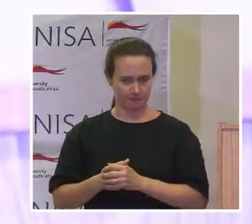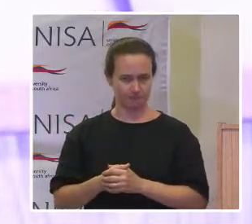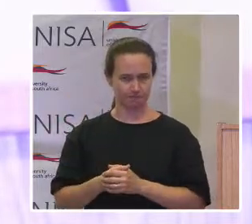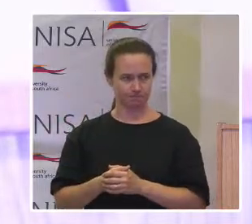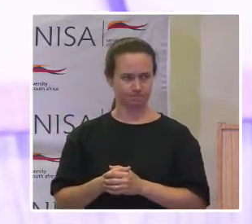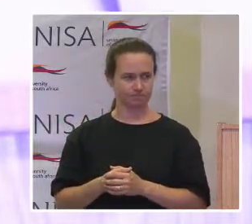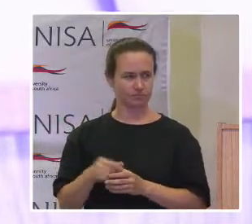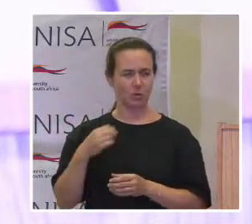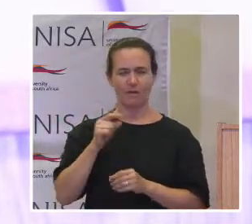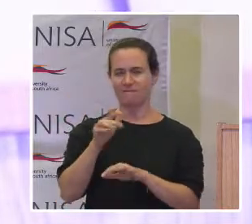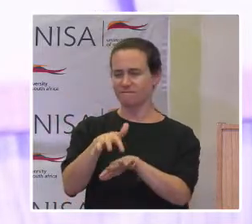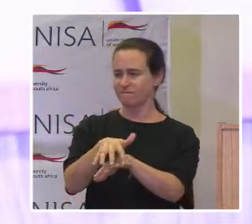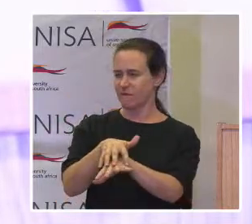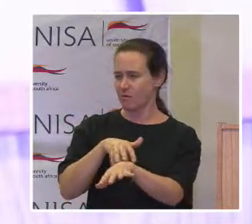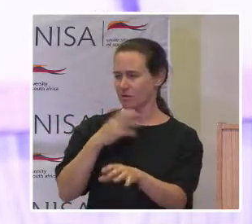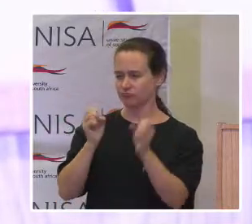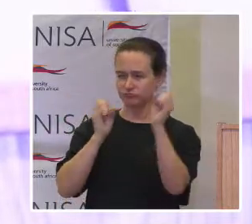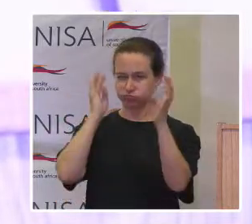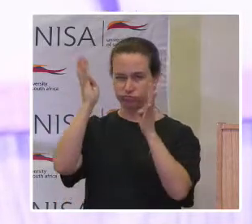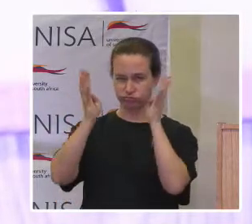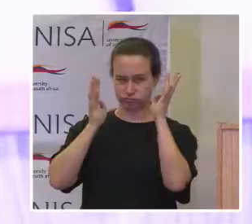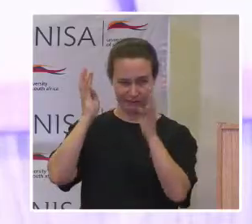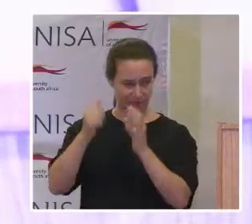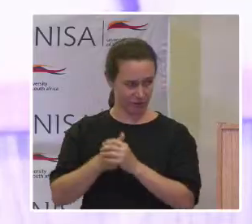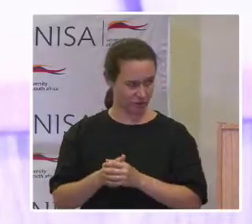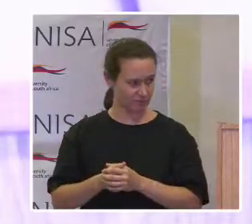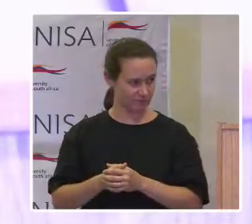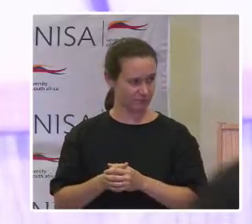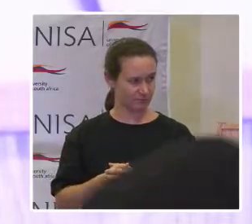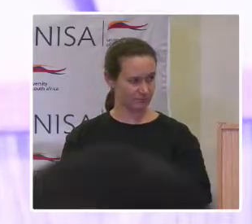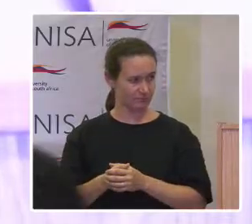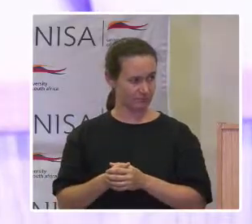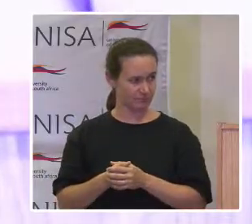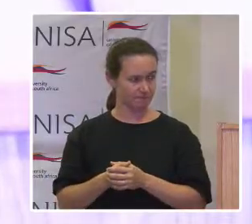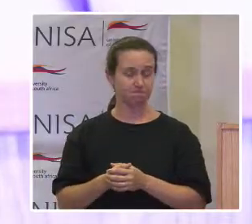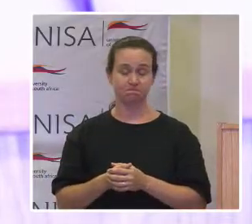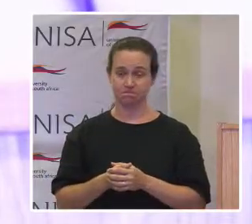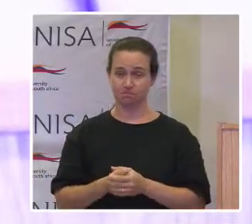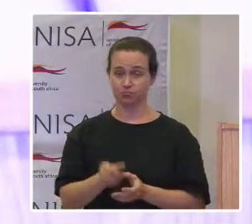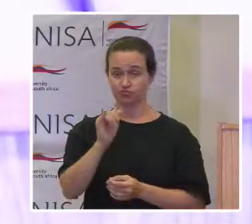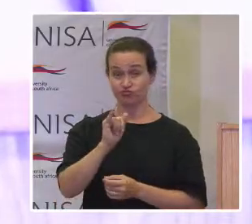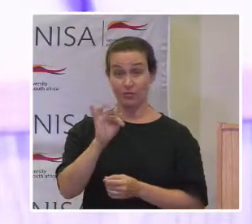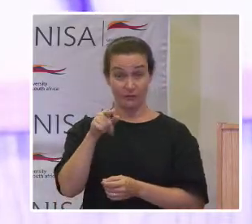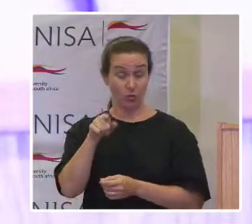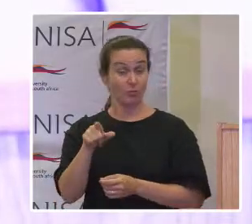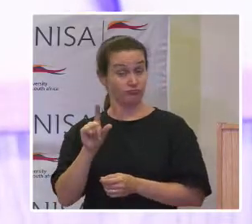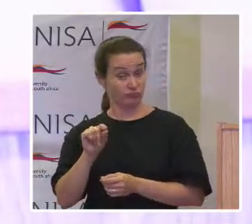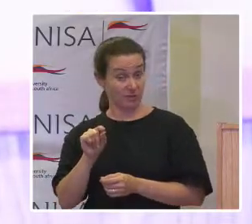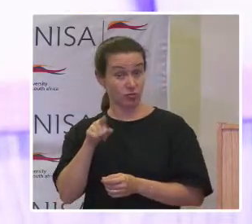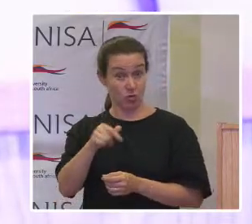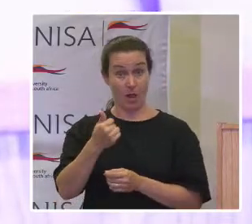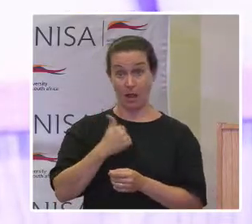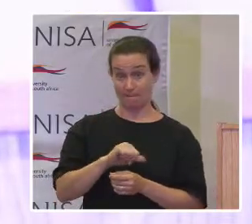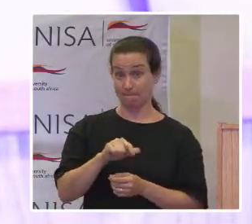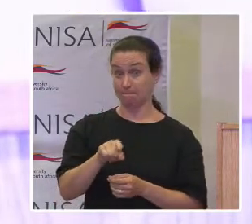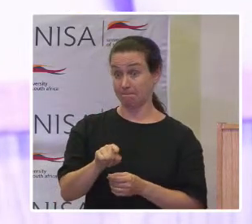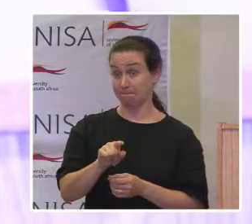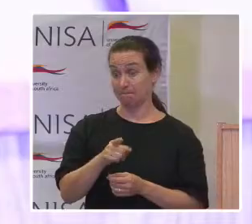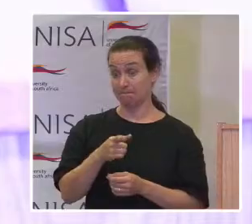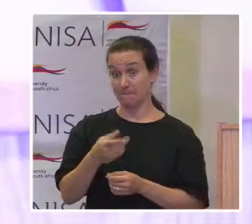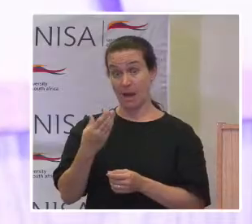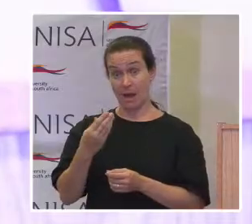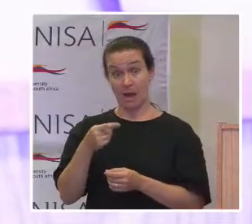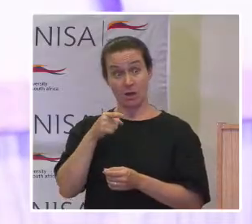the agricultural innovation in the first place to say that if you are interested in becoming